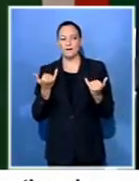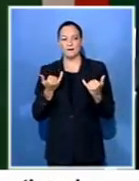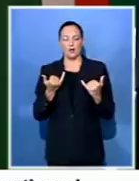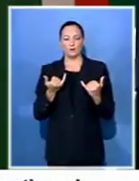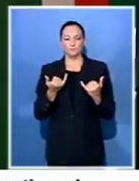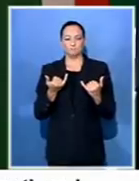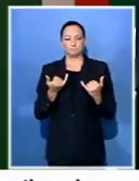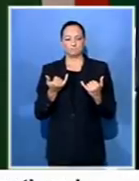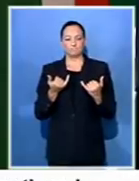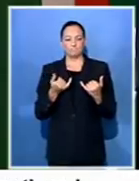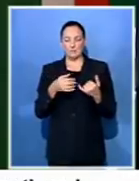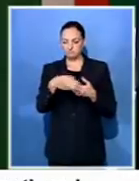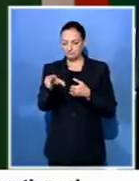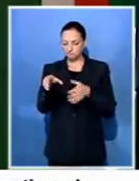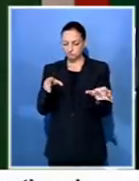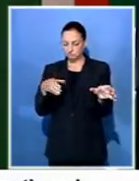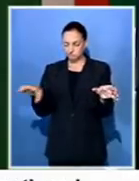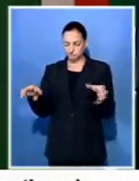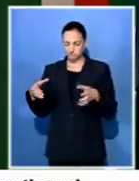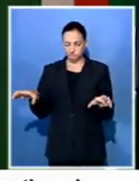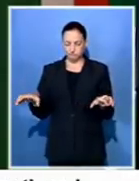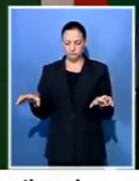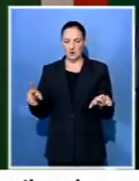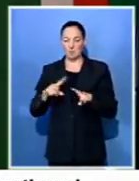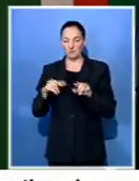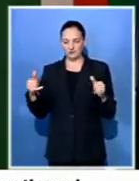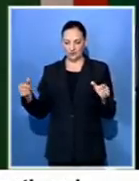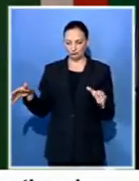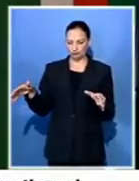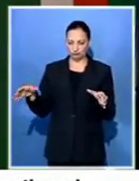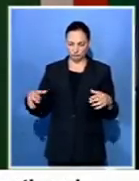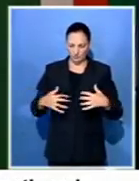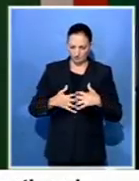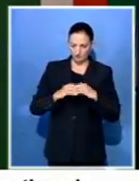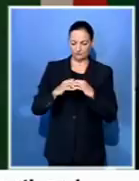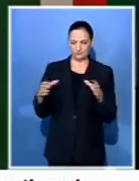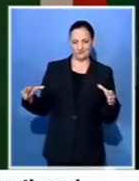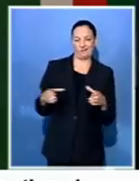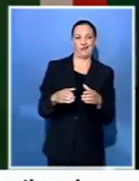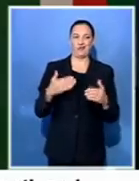fragmented, divisive, and decadent administration.